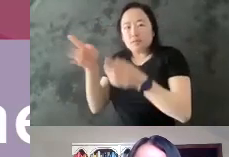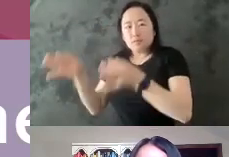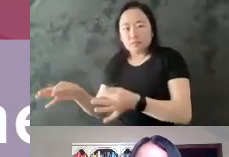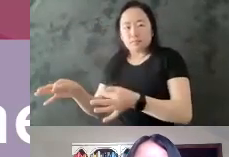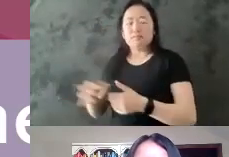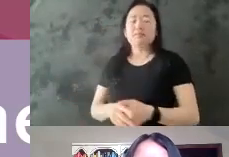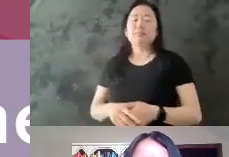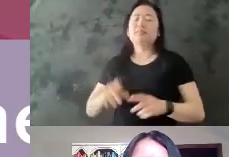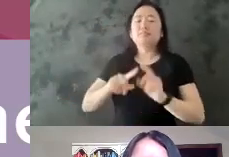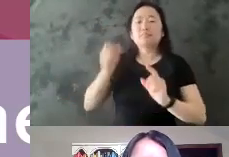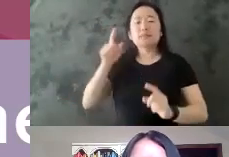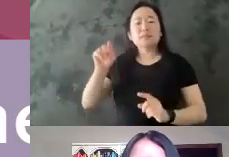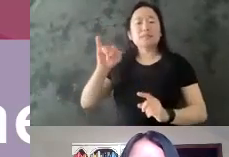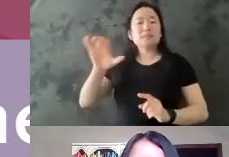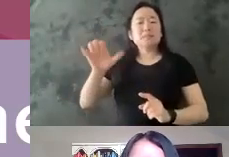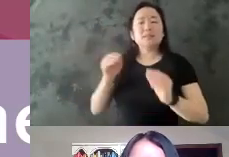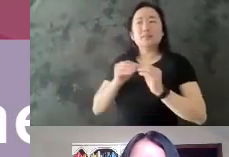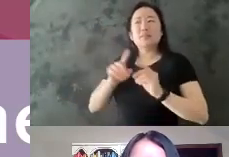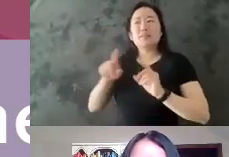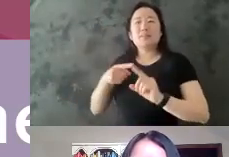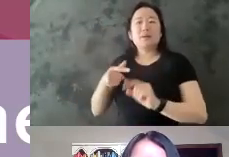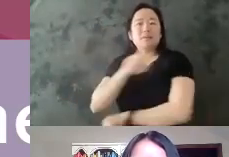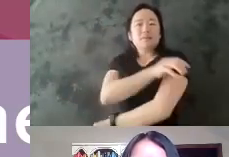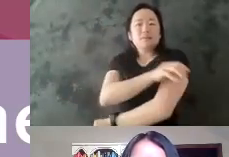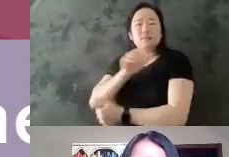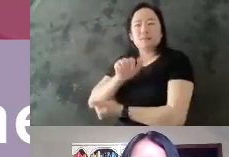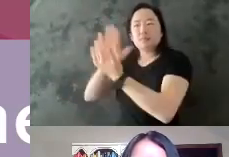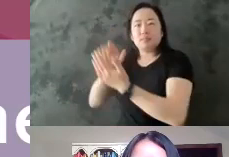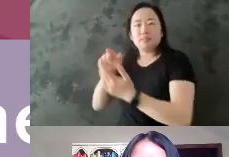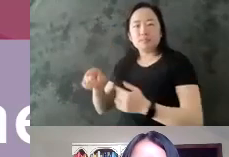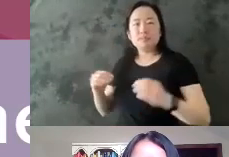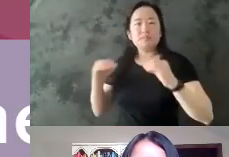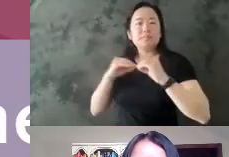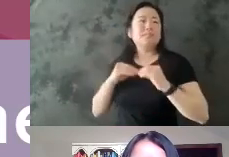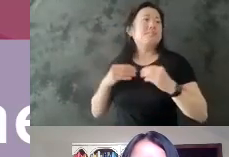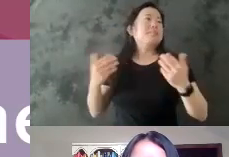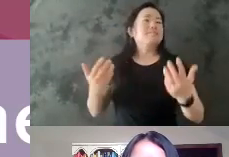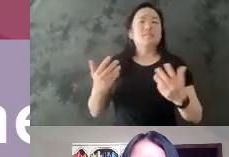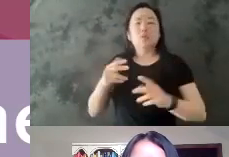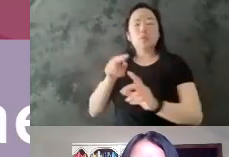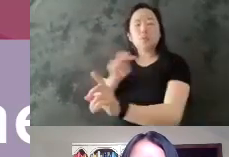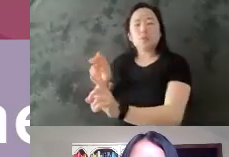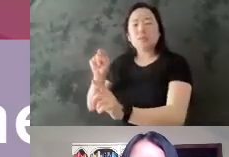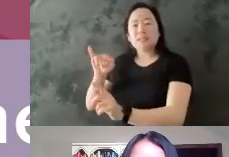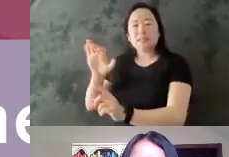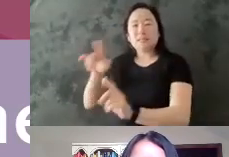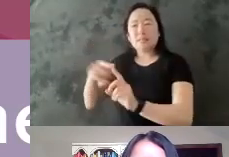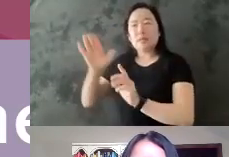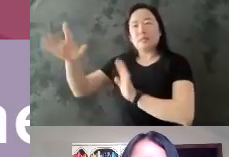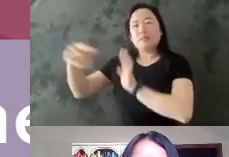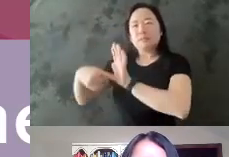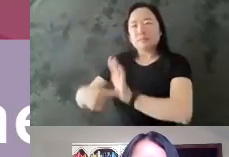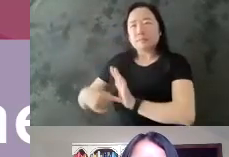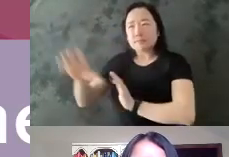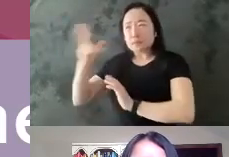this clinical approach where it is sometimes looking at trauma in terms of symptoms and how do you